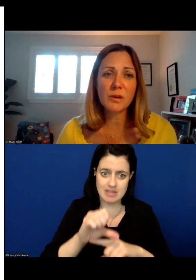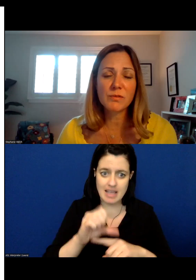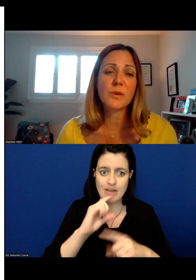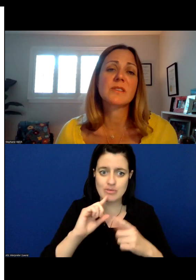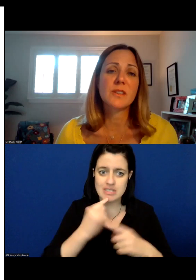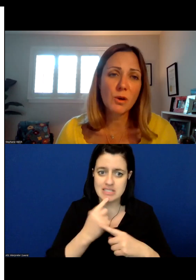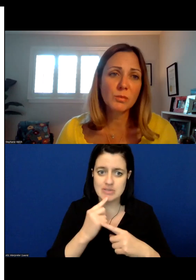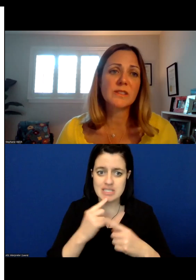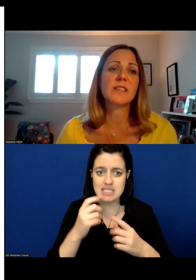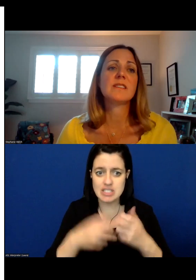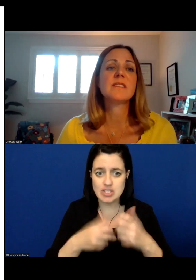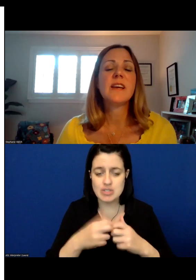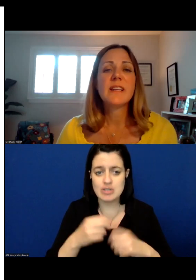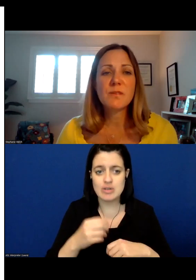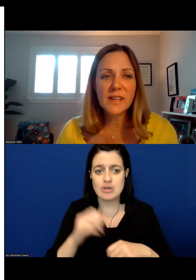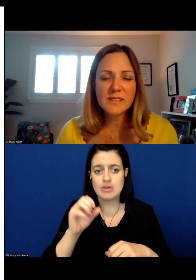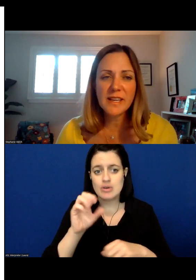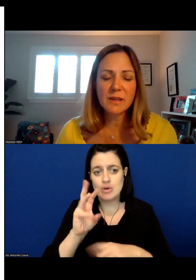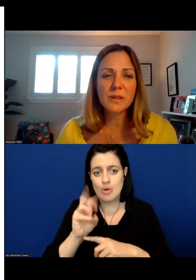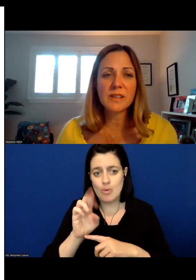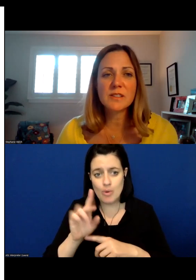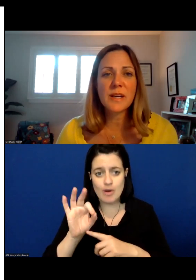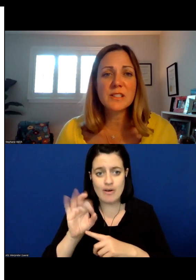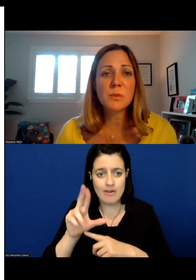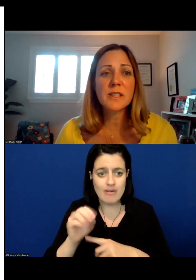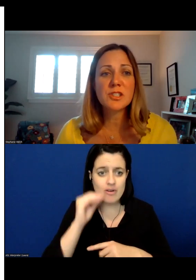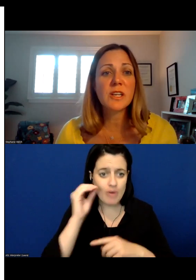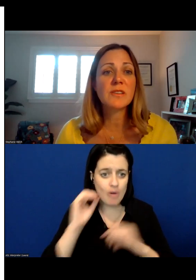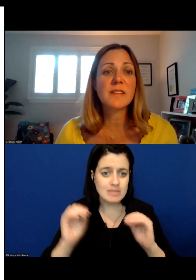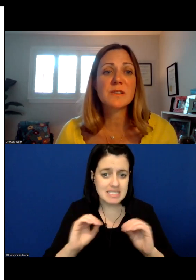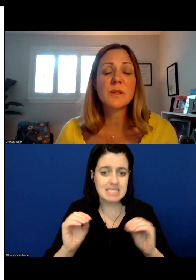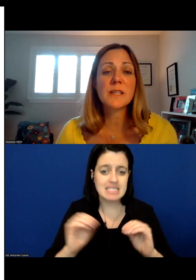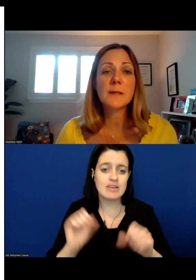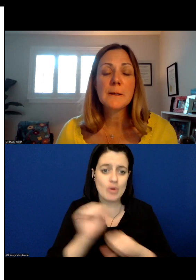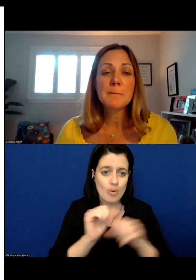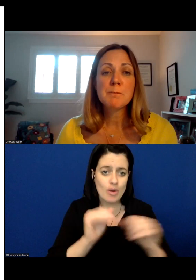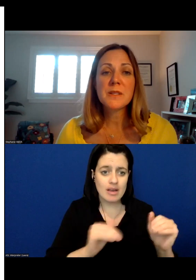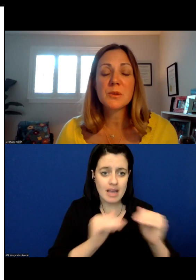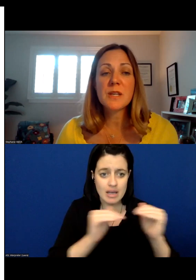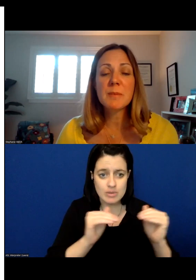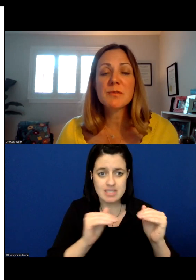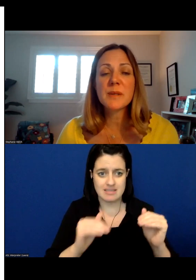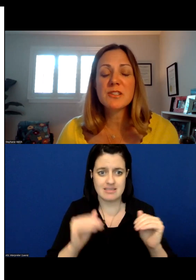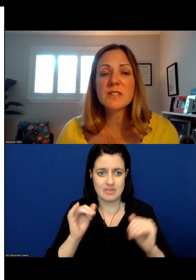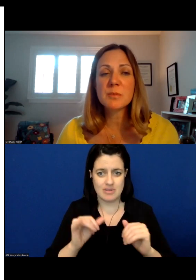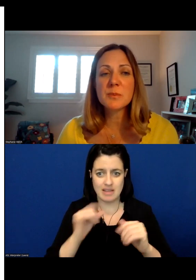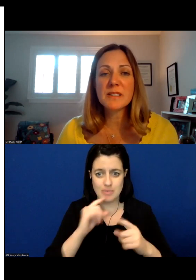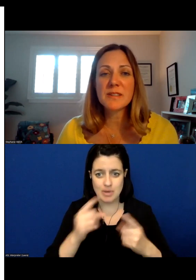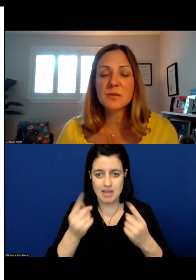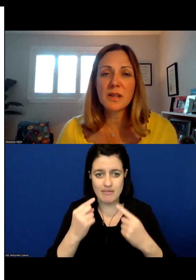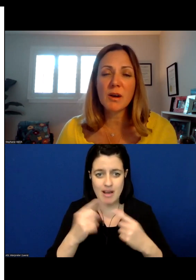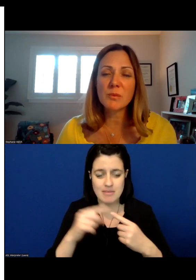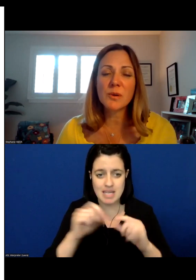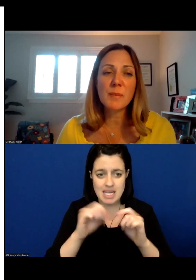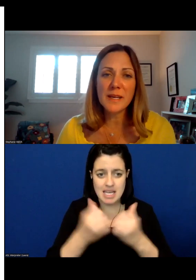like workforce and homelessness and advancing equity. And so I just wanted to share that that's really, coming from an agency perspective,